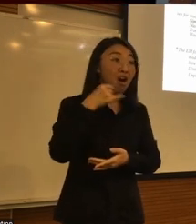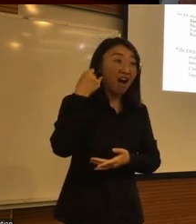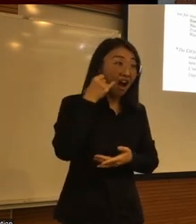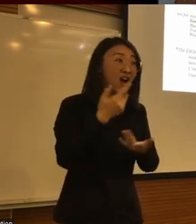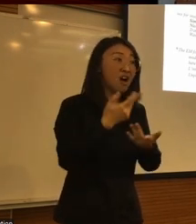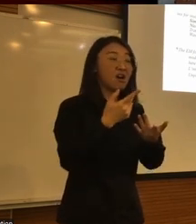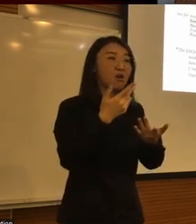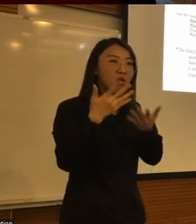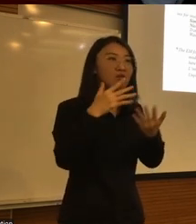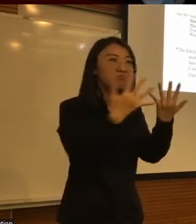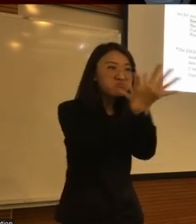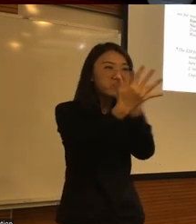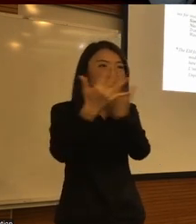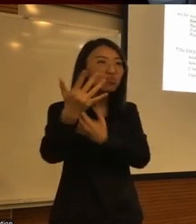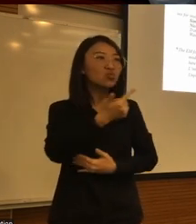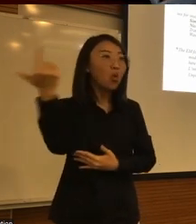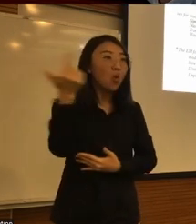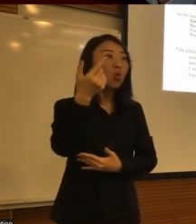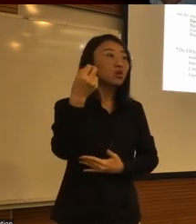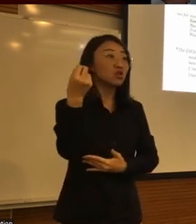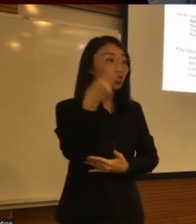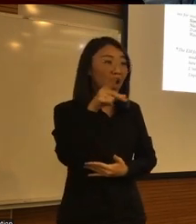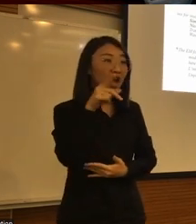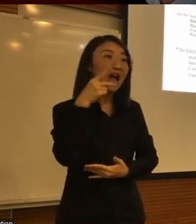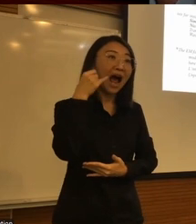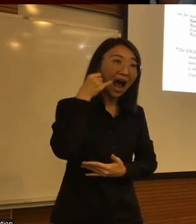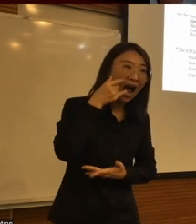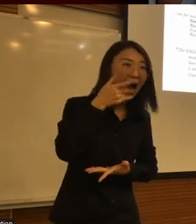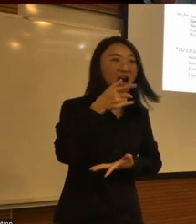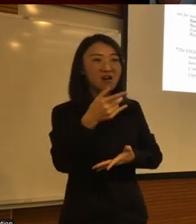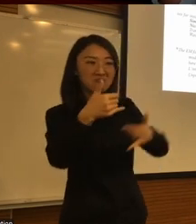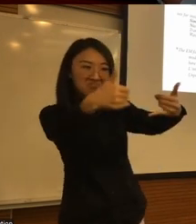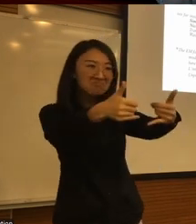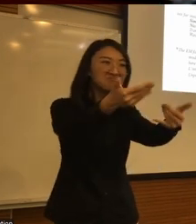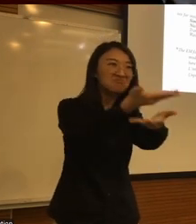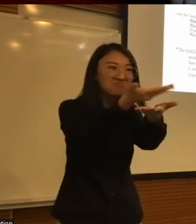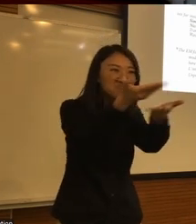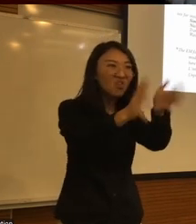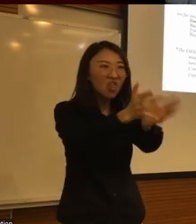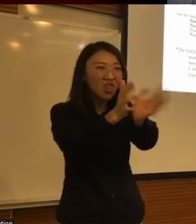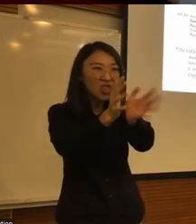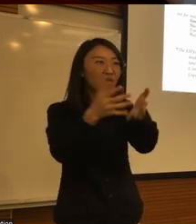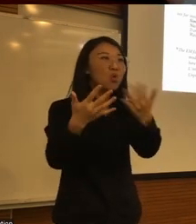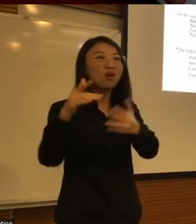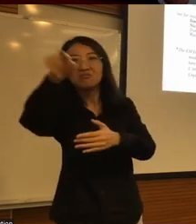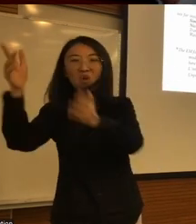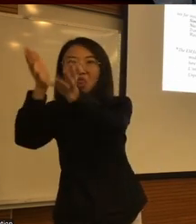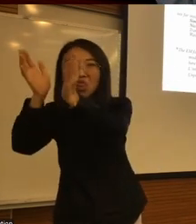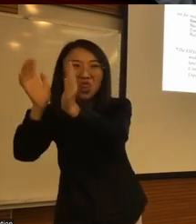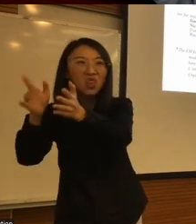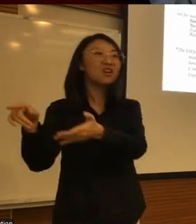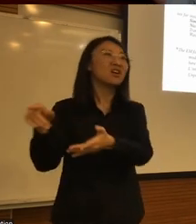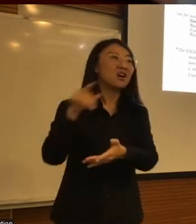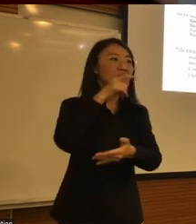people and you have 2 or 3 or 4 people signing to each other and sometimes signing to somebody else in another row